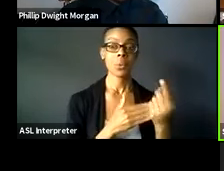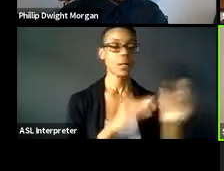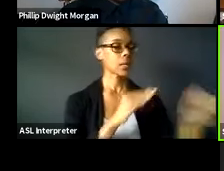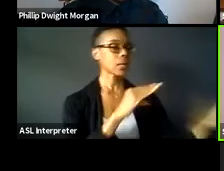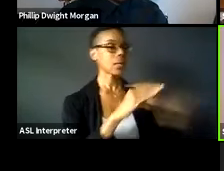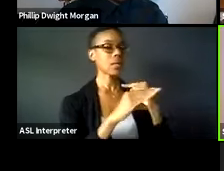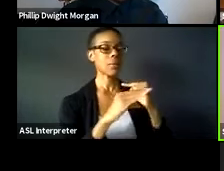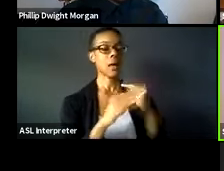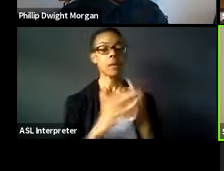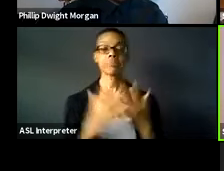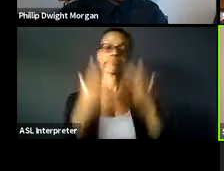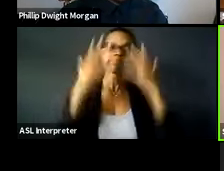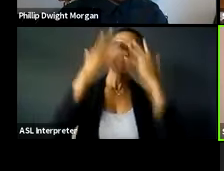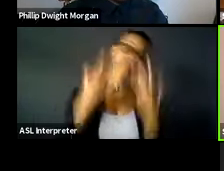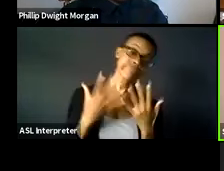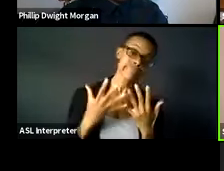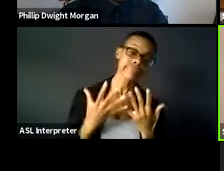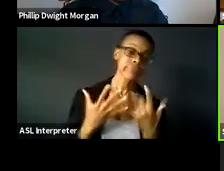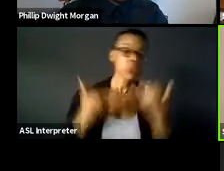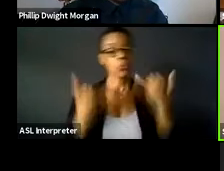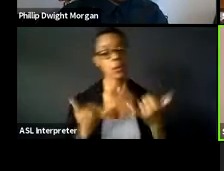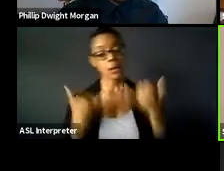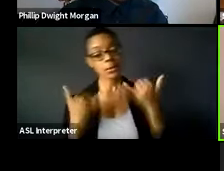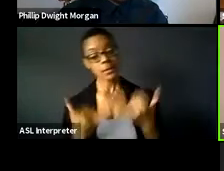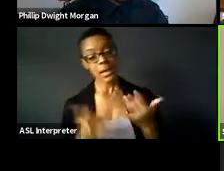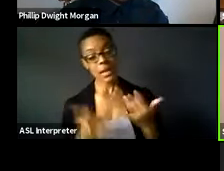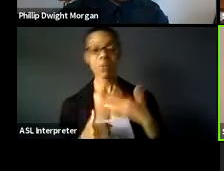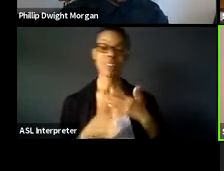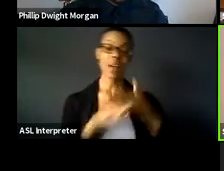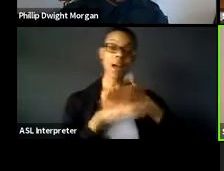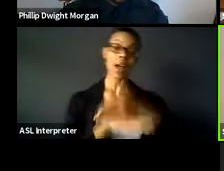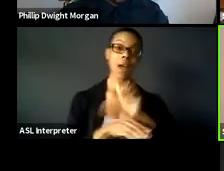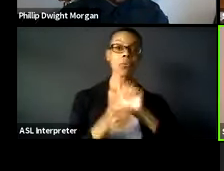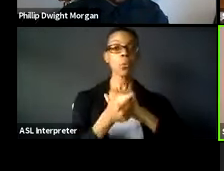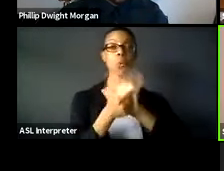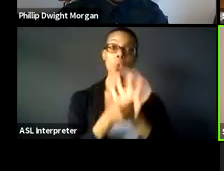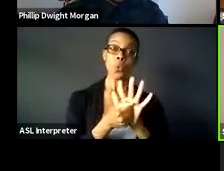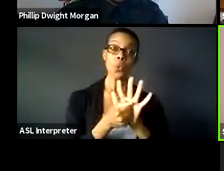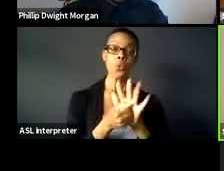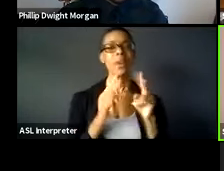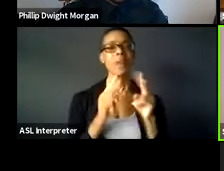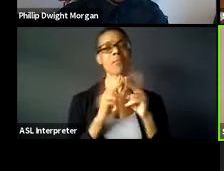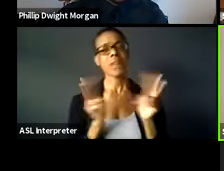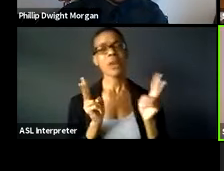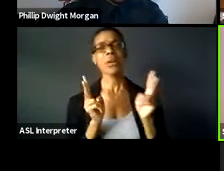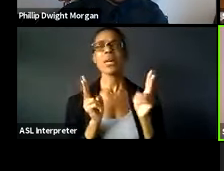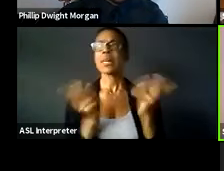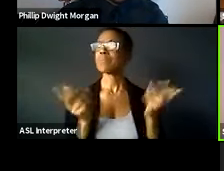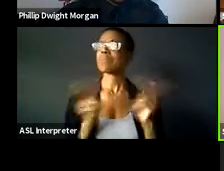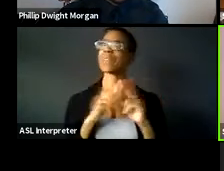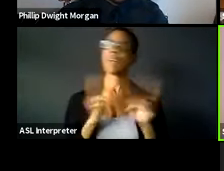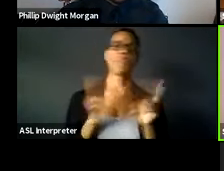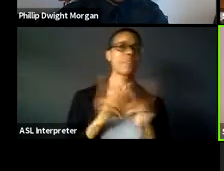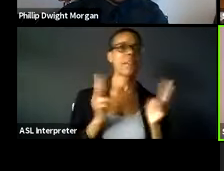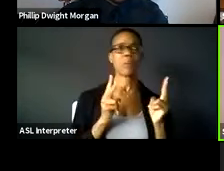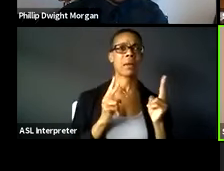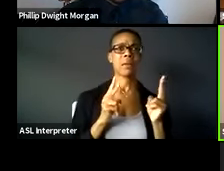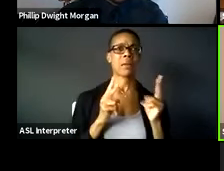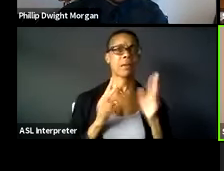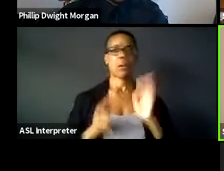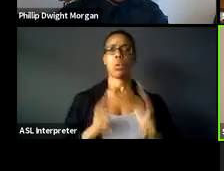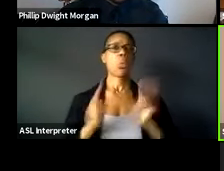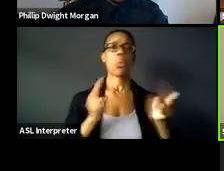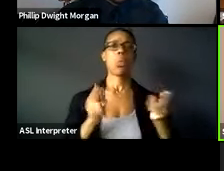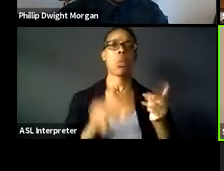to this at this time, we feel that post-COVID is very, very hasty in thinking that the restaurant